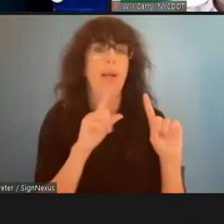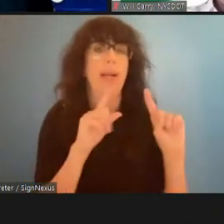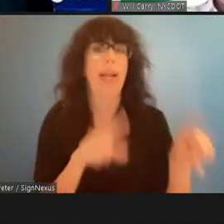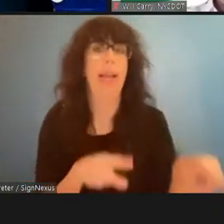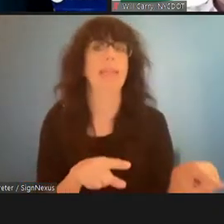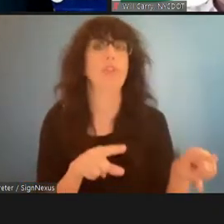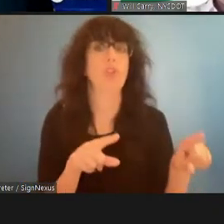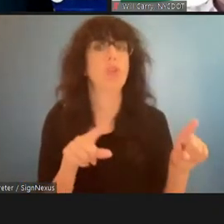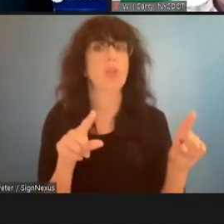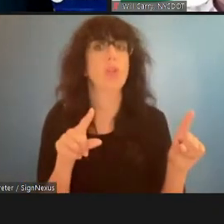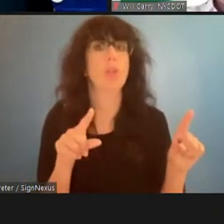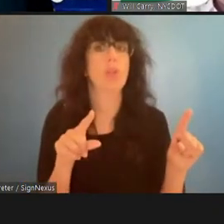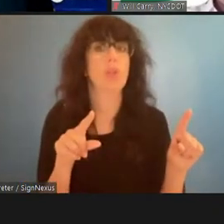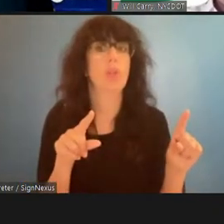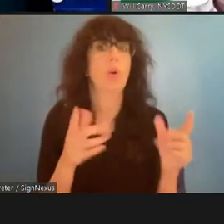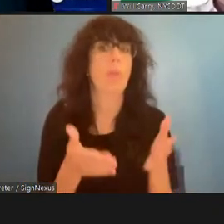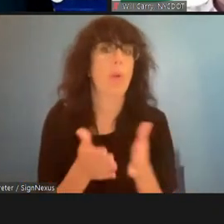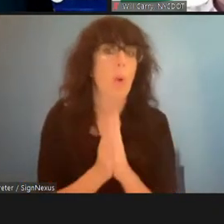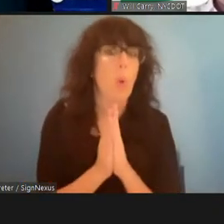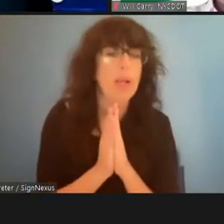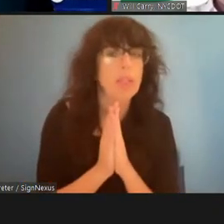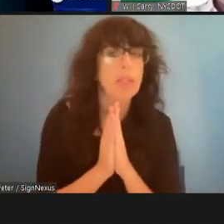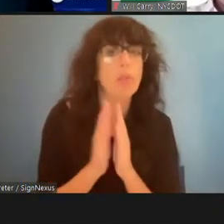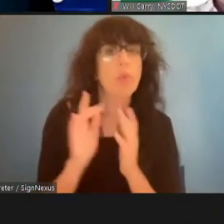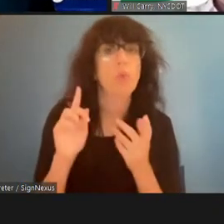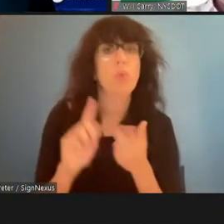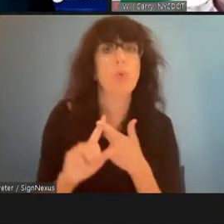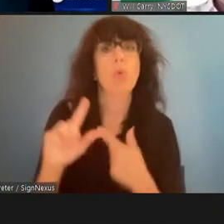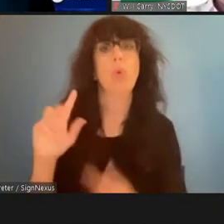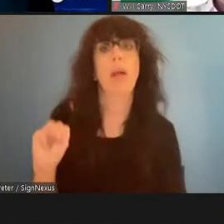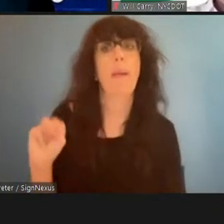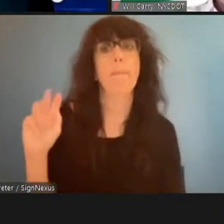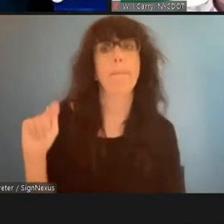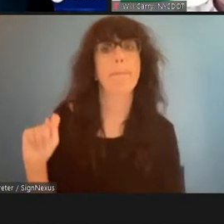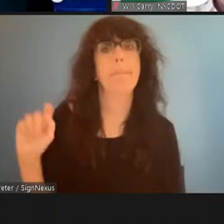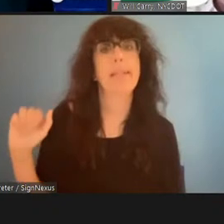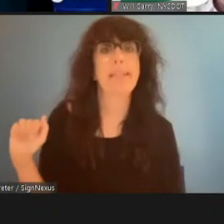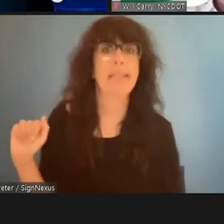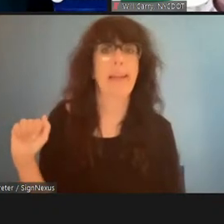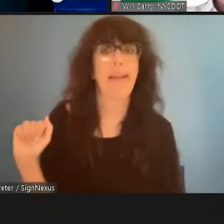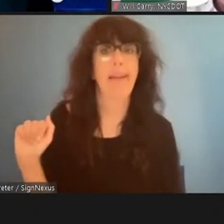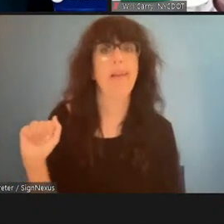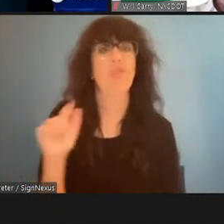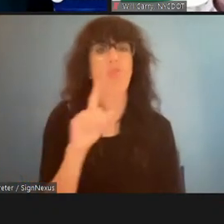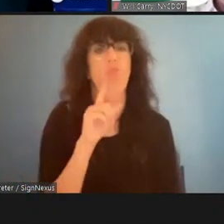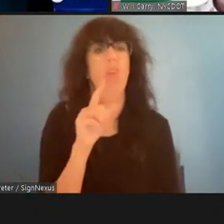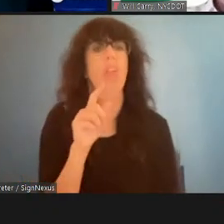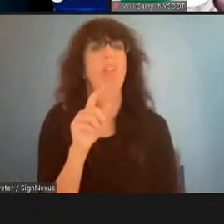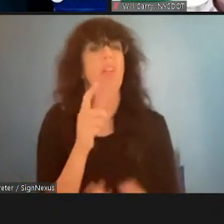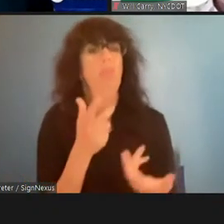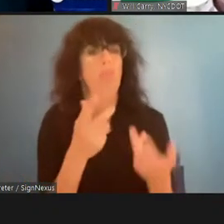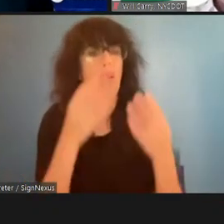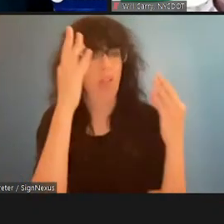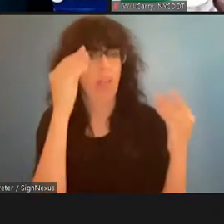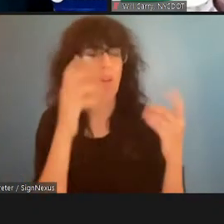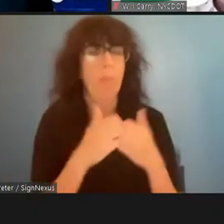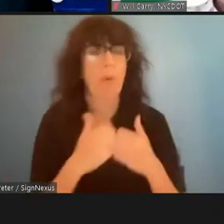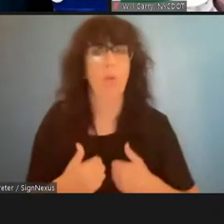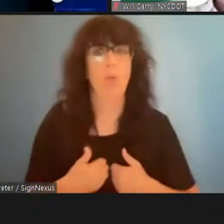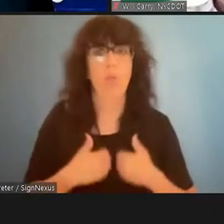short you know request to the mta and and would you look out for the residents over in this area on the west side